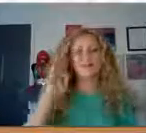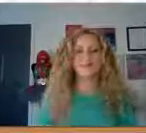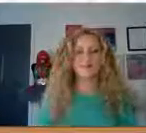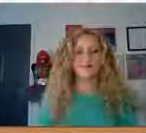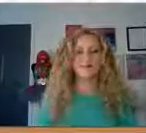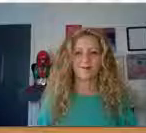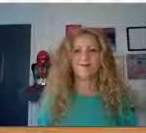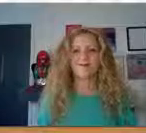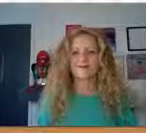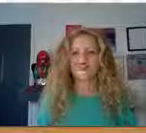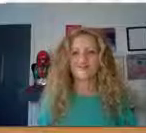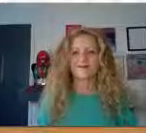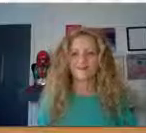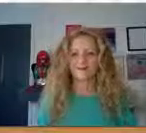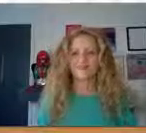I love like